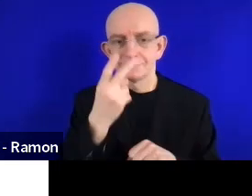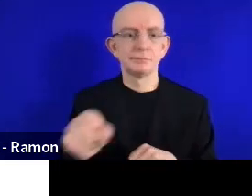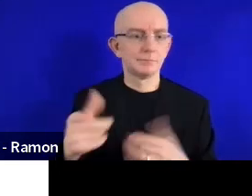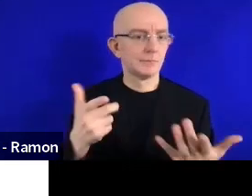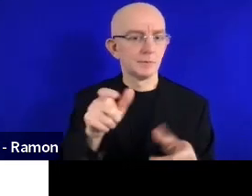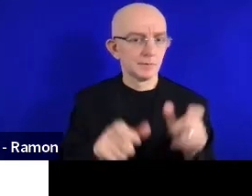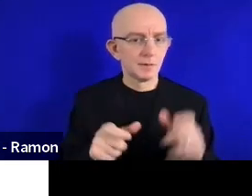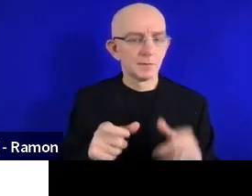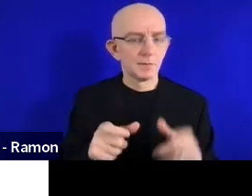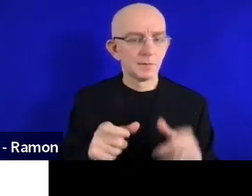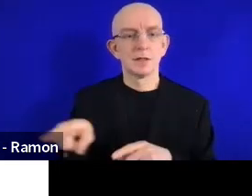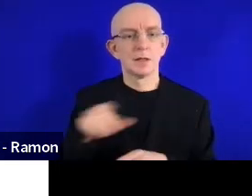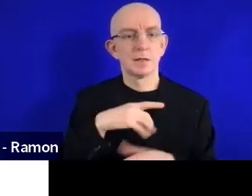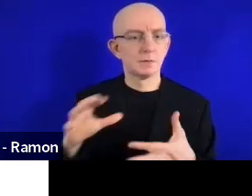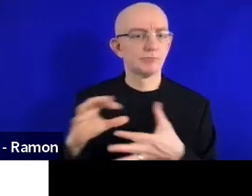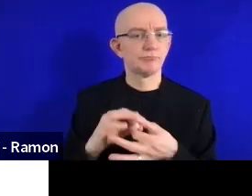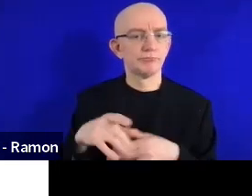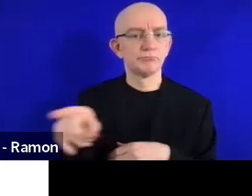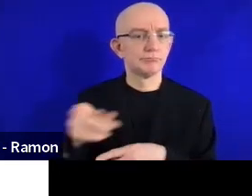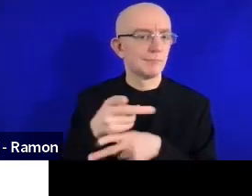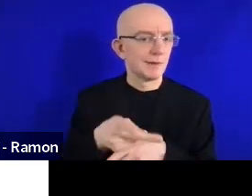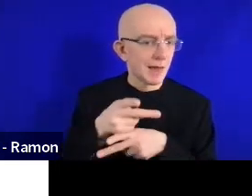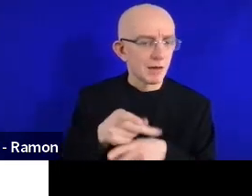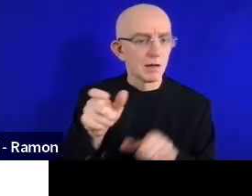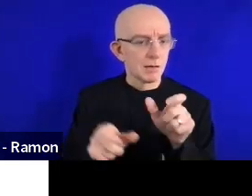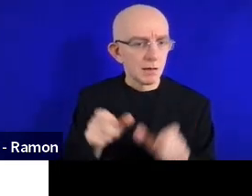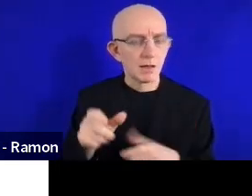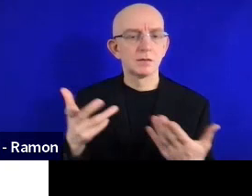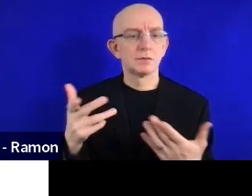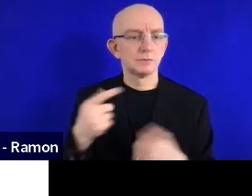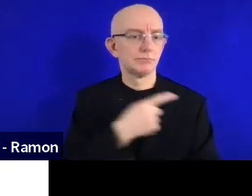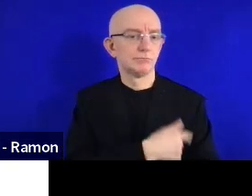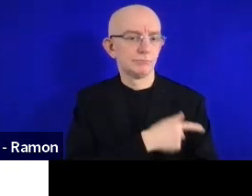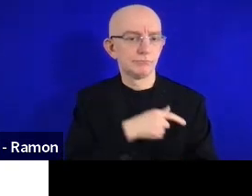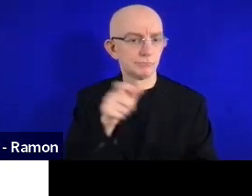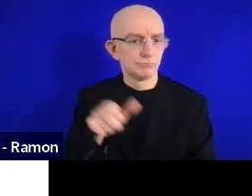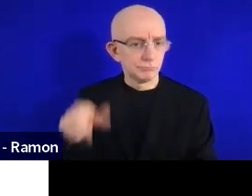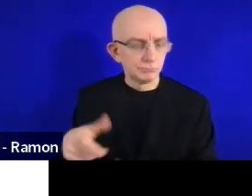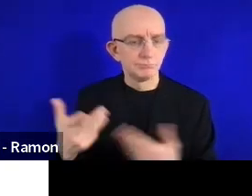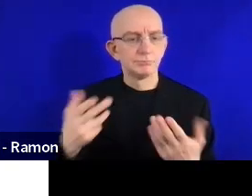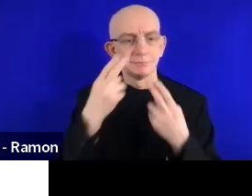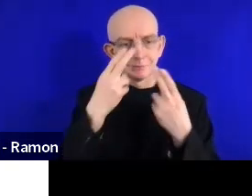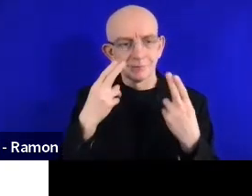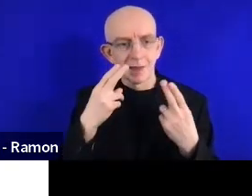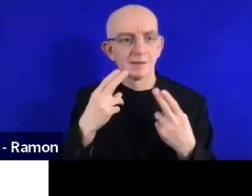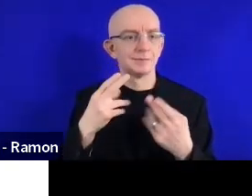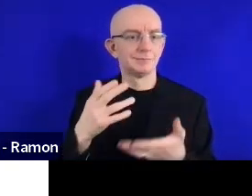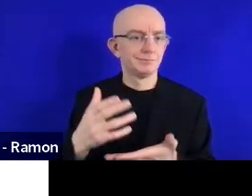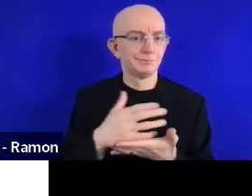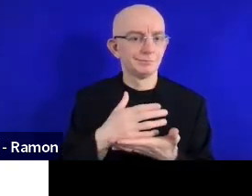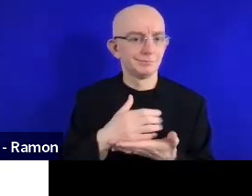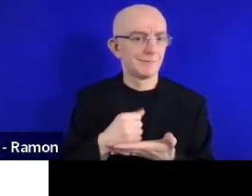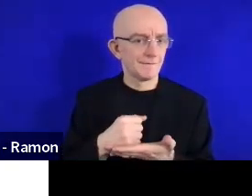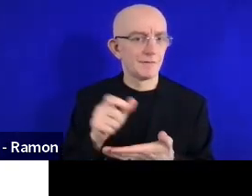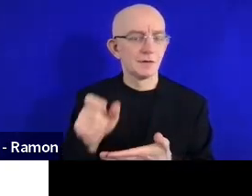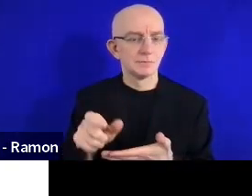eye specialists to make sure that we do treatment for older persons with disabilities who turn up to